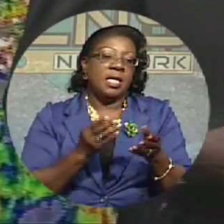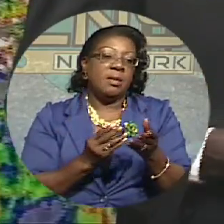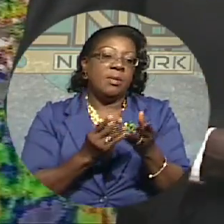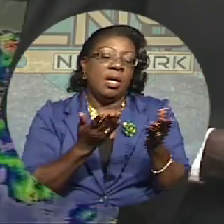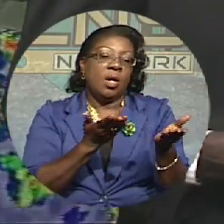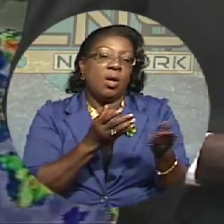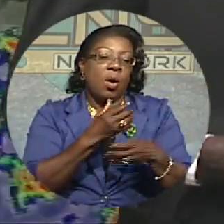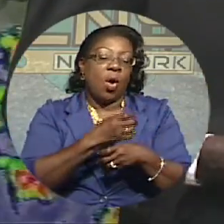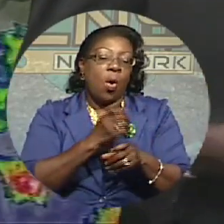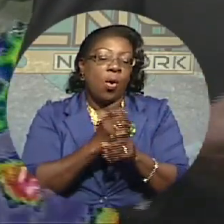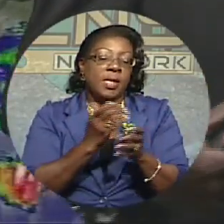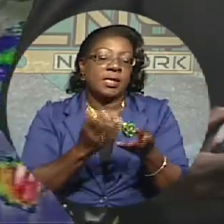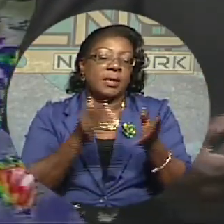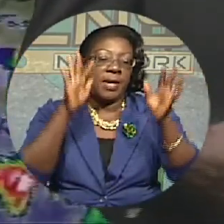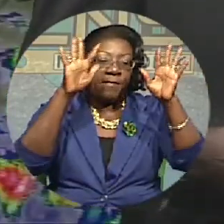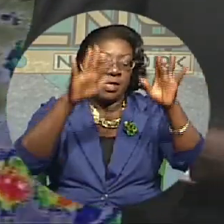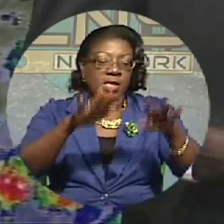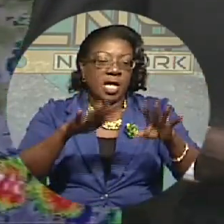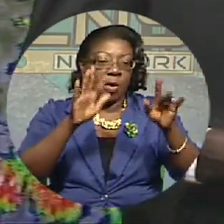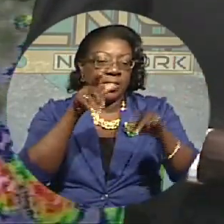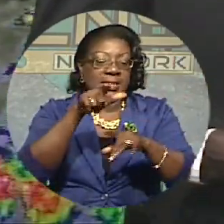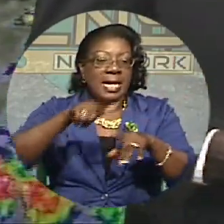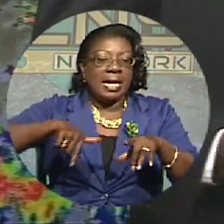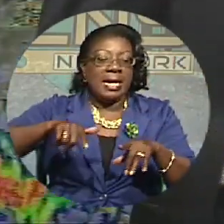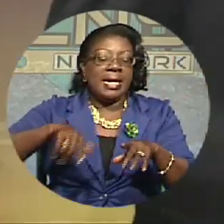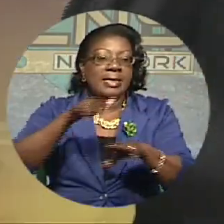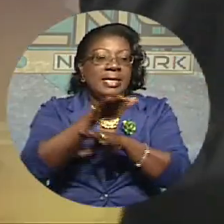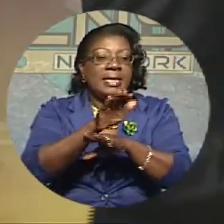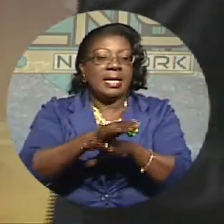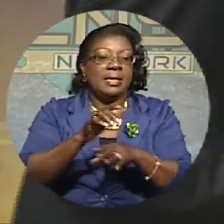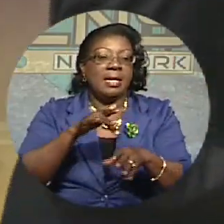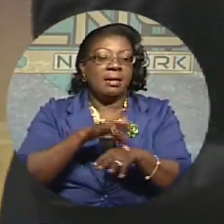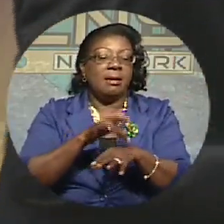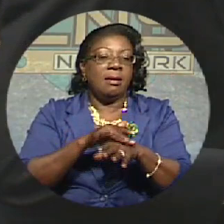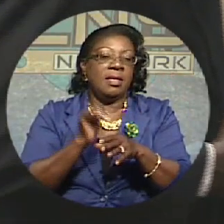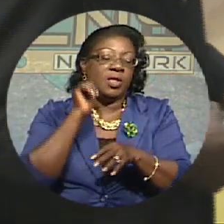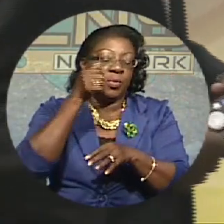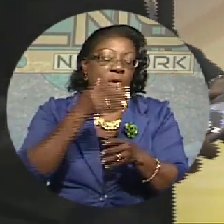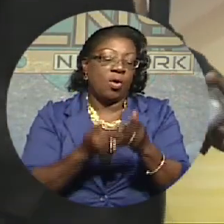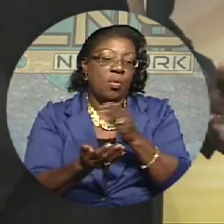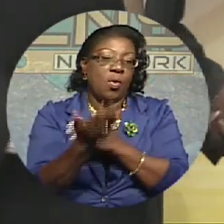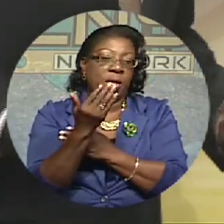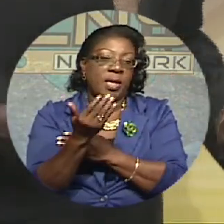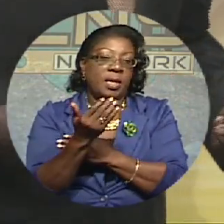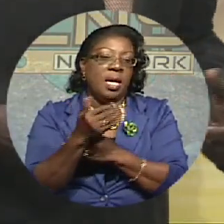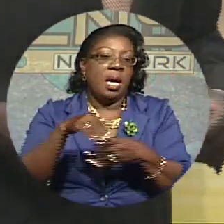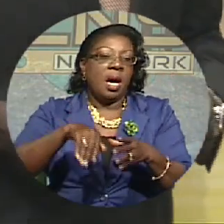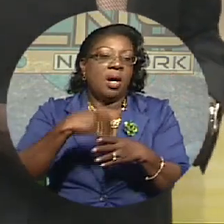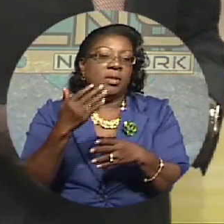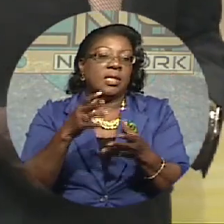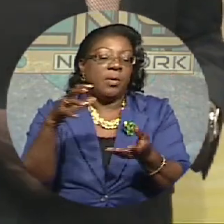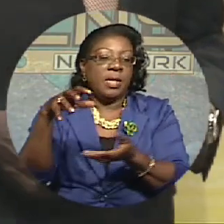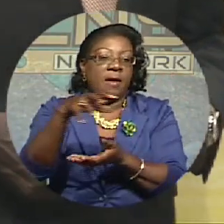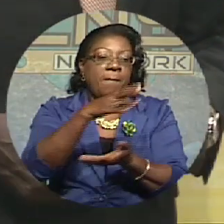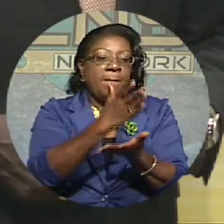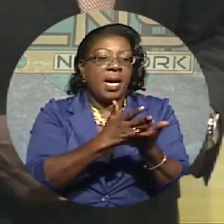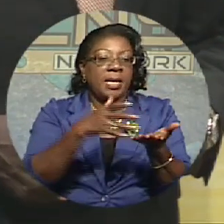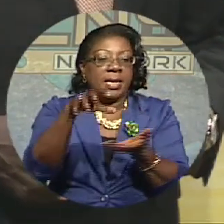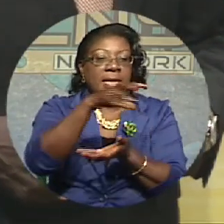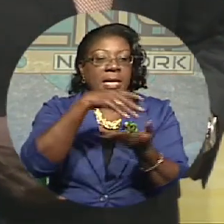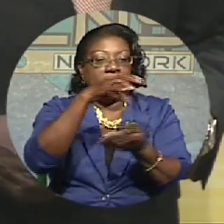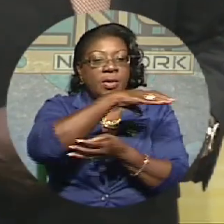late tonight and during the morning hours. But outside of our studios just now, we have partly cloudy skies, temperature 84 degrees, relative